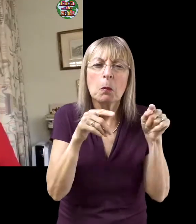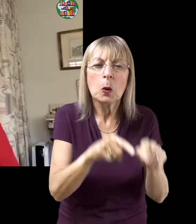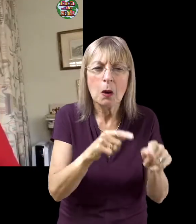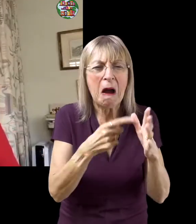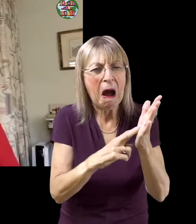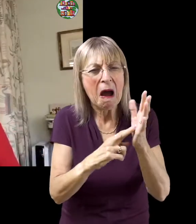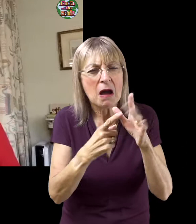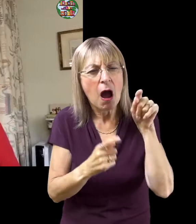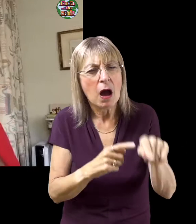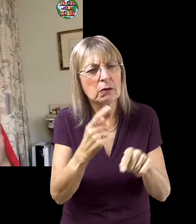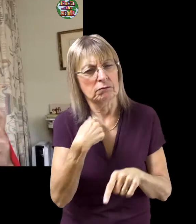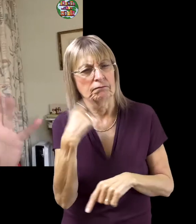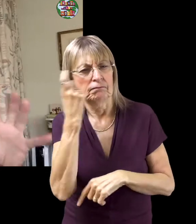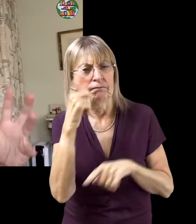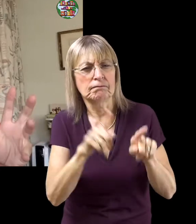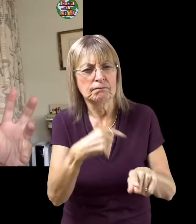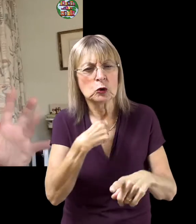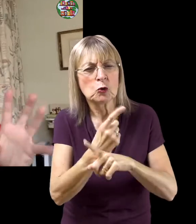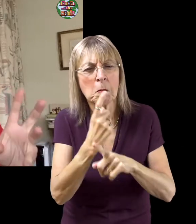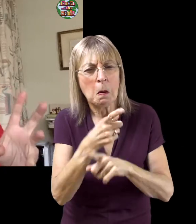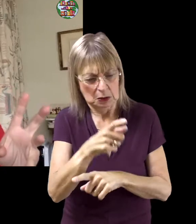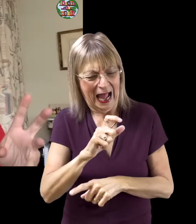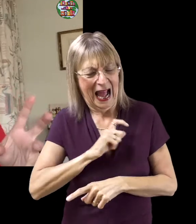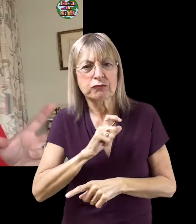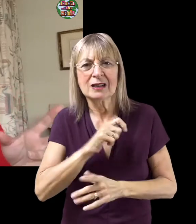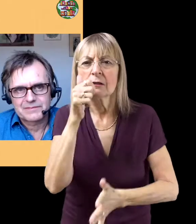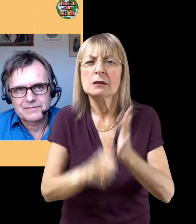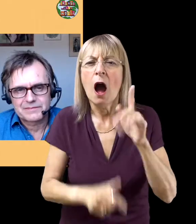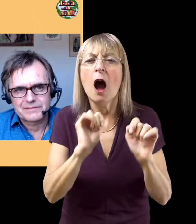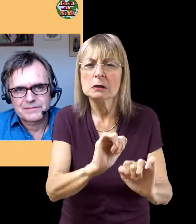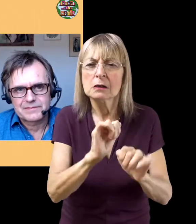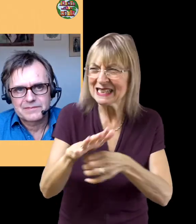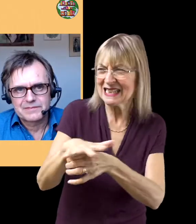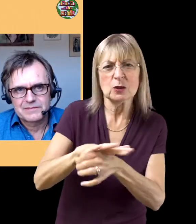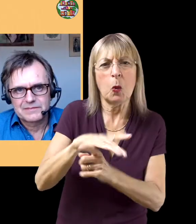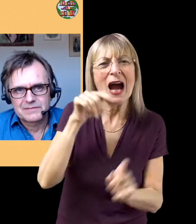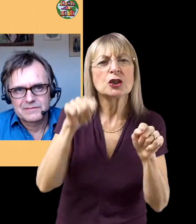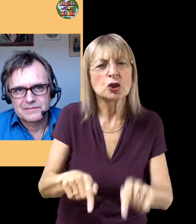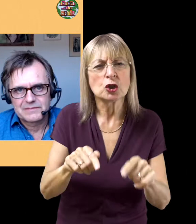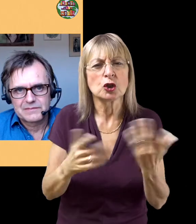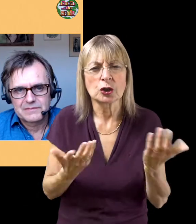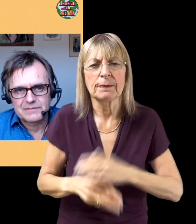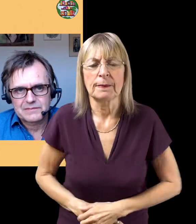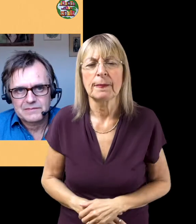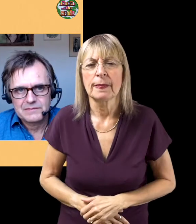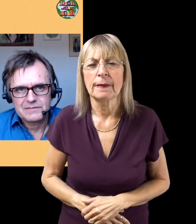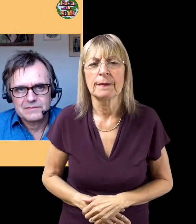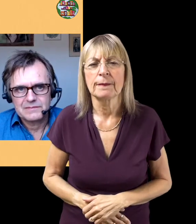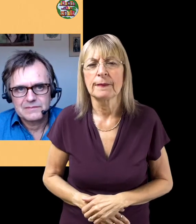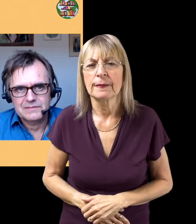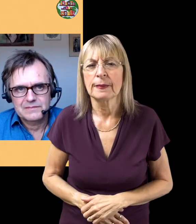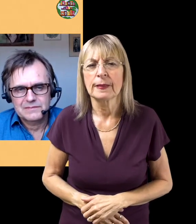of Anna's. But Anna, one of the things that, when we were talking about the kind of introducing these characters